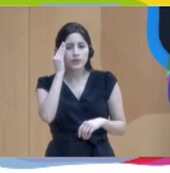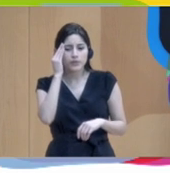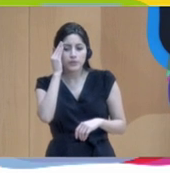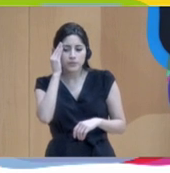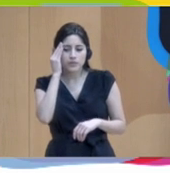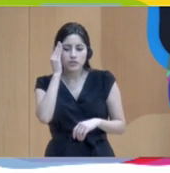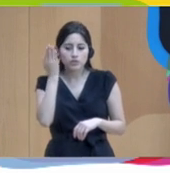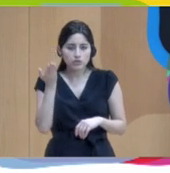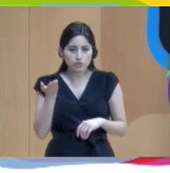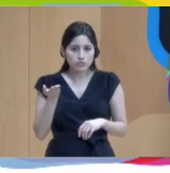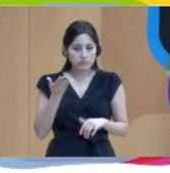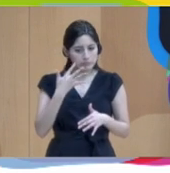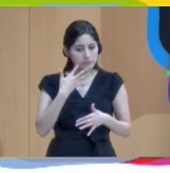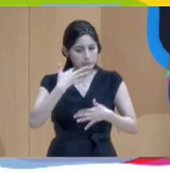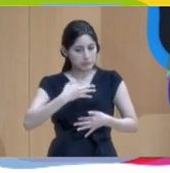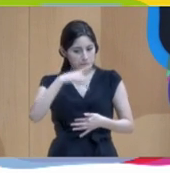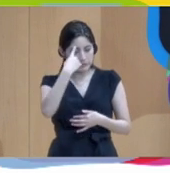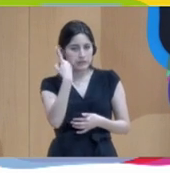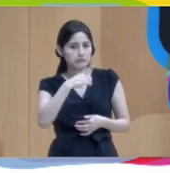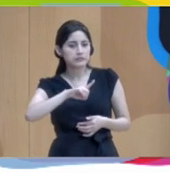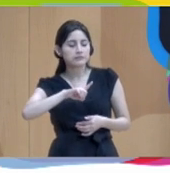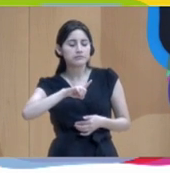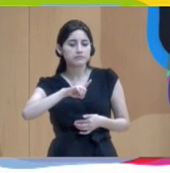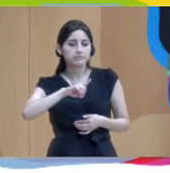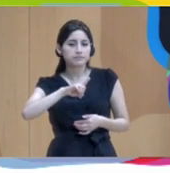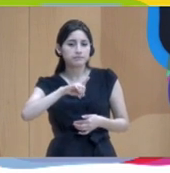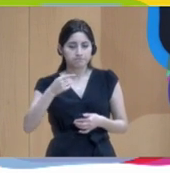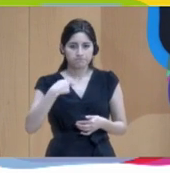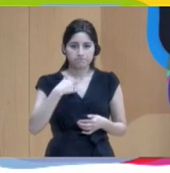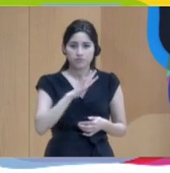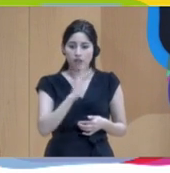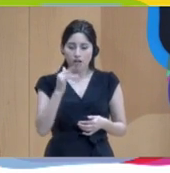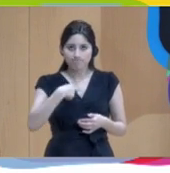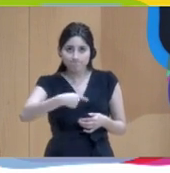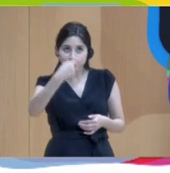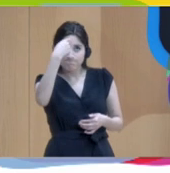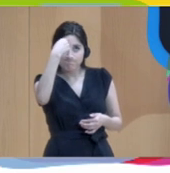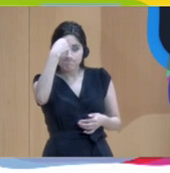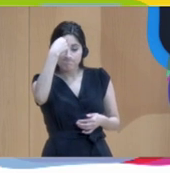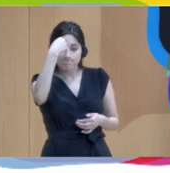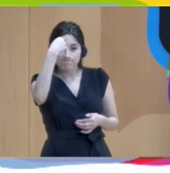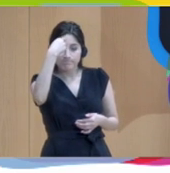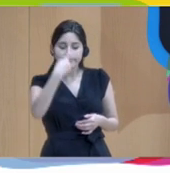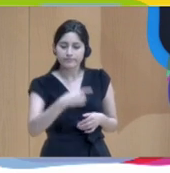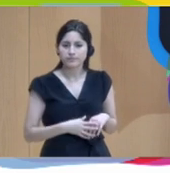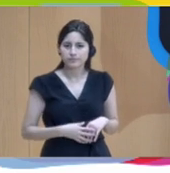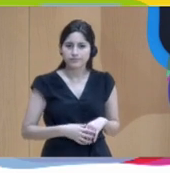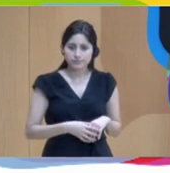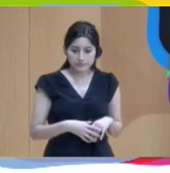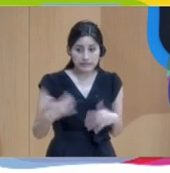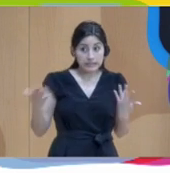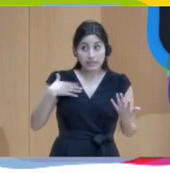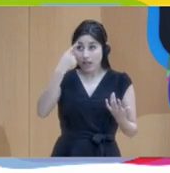already said in the words that I have in my mind. But although I like to